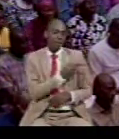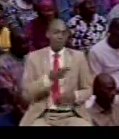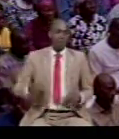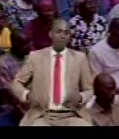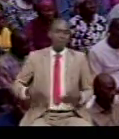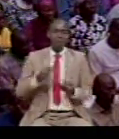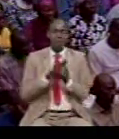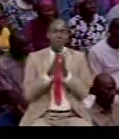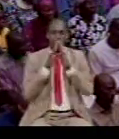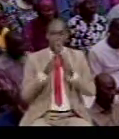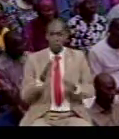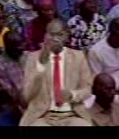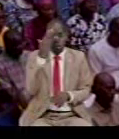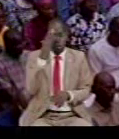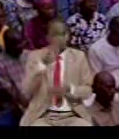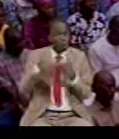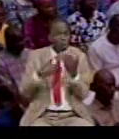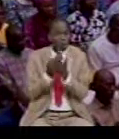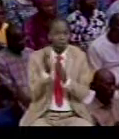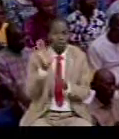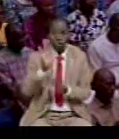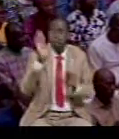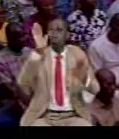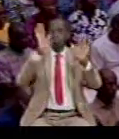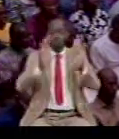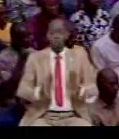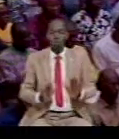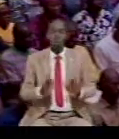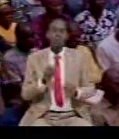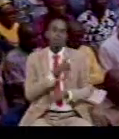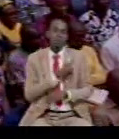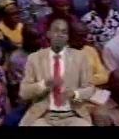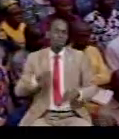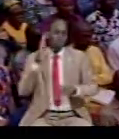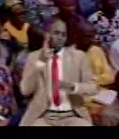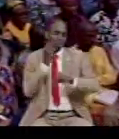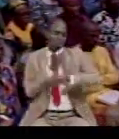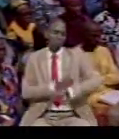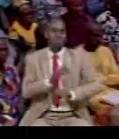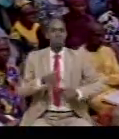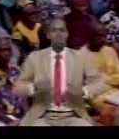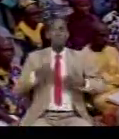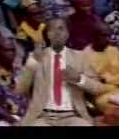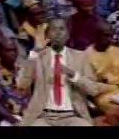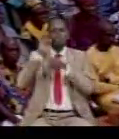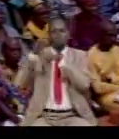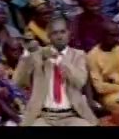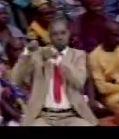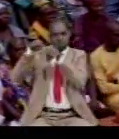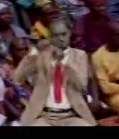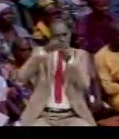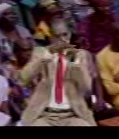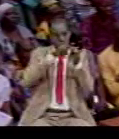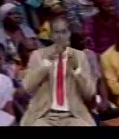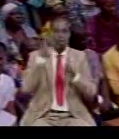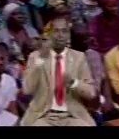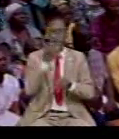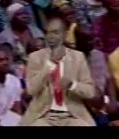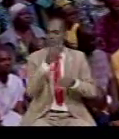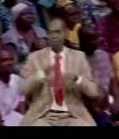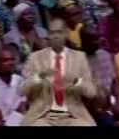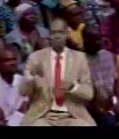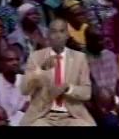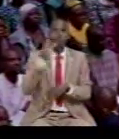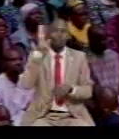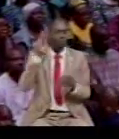the trouble, the Lord will preserve your life. He will watch over you. He will thrash. He will